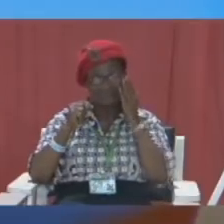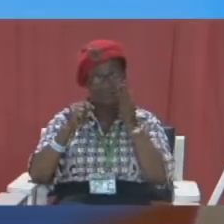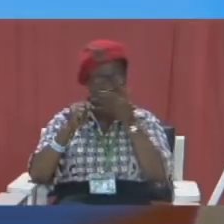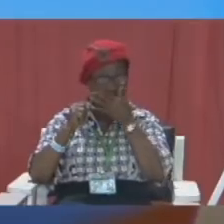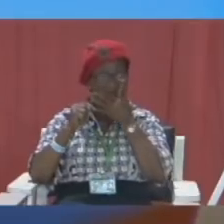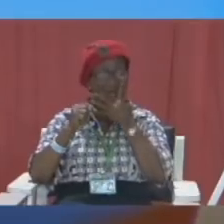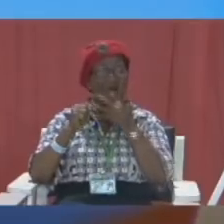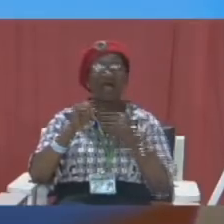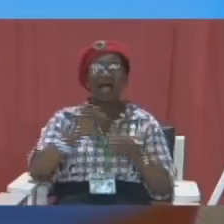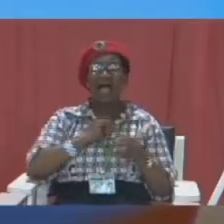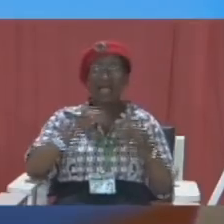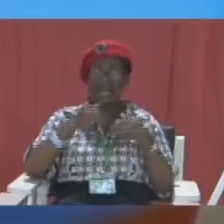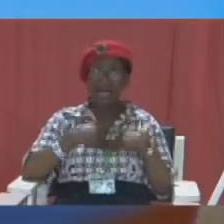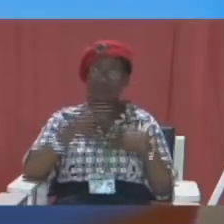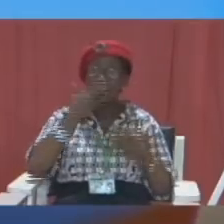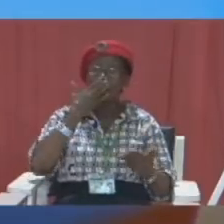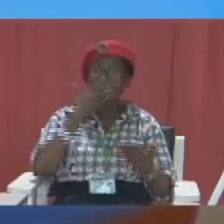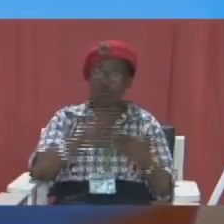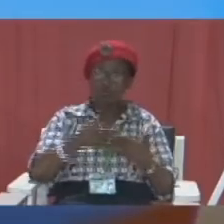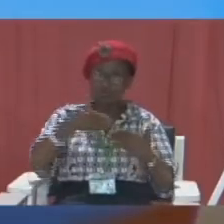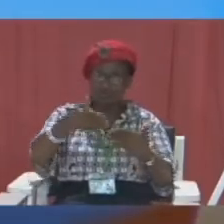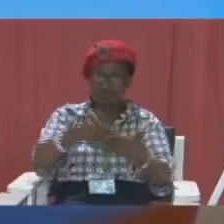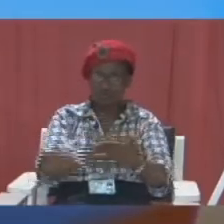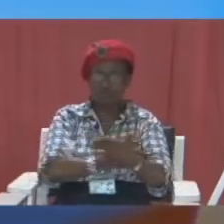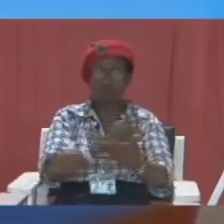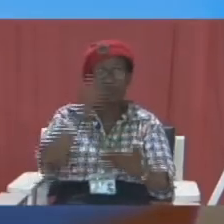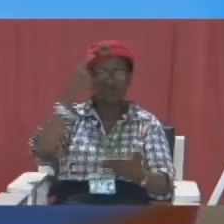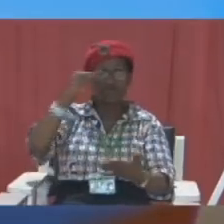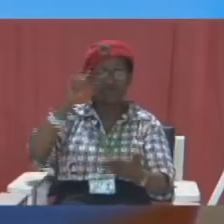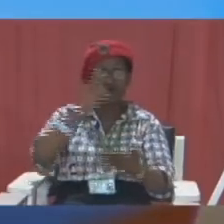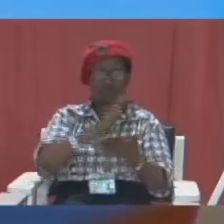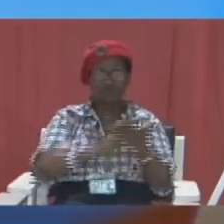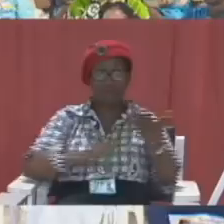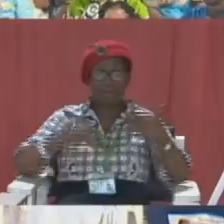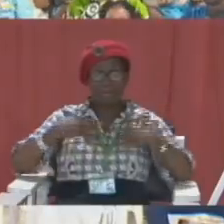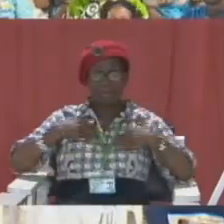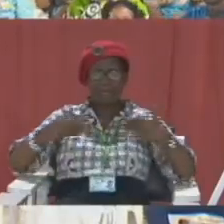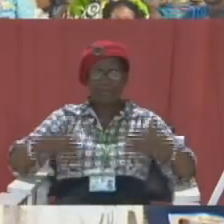have good news for somebody.